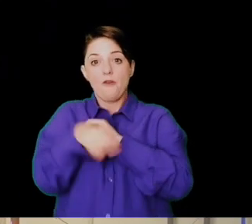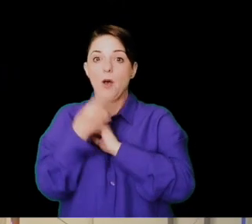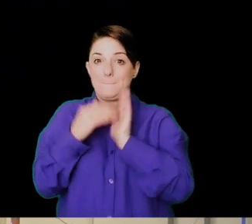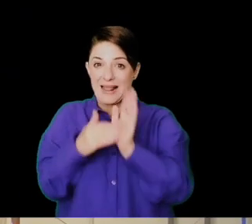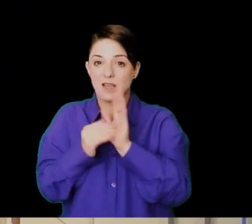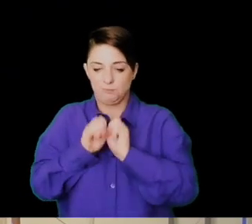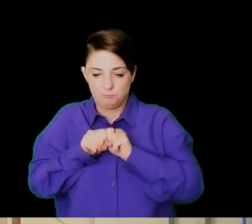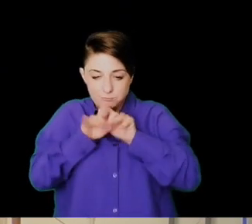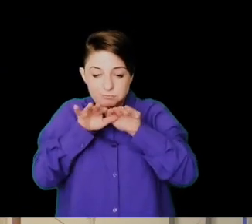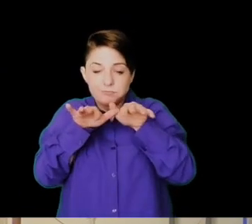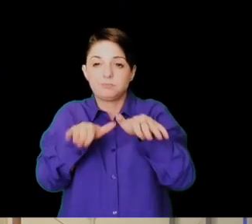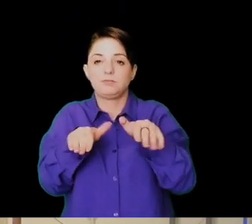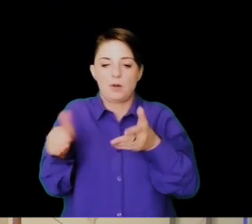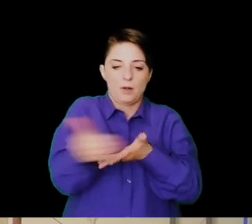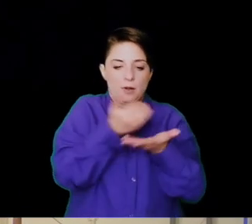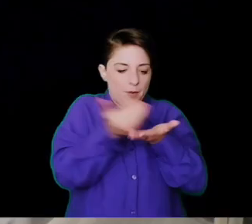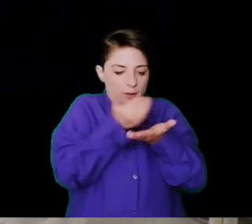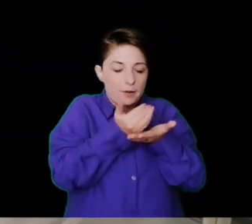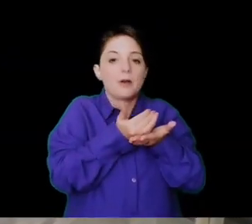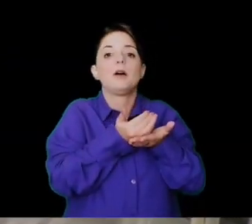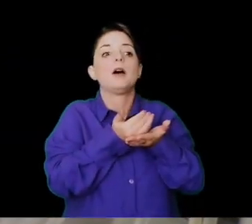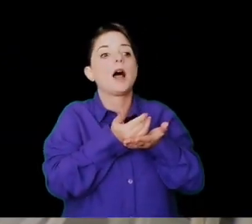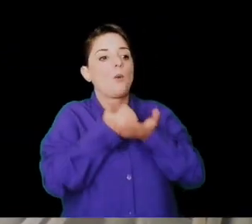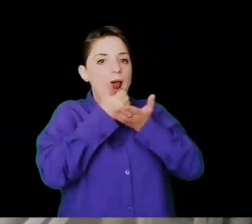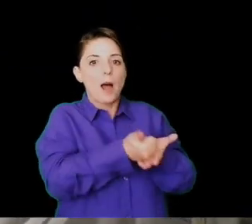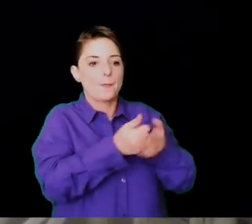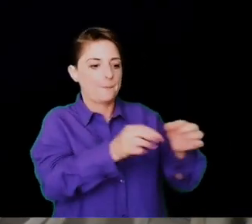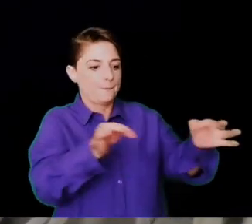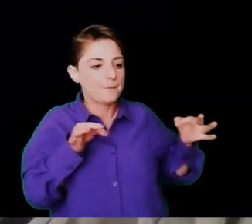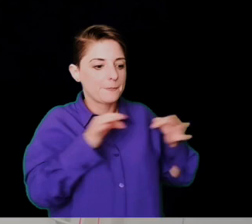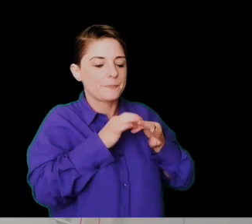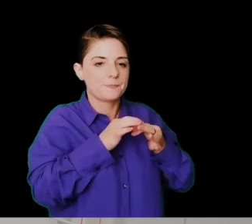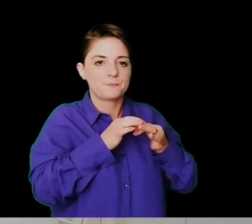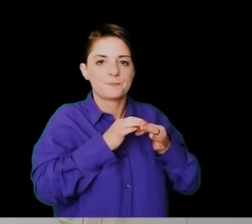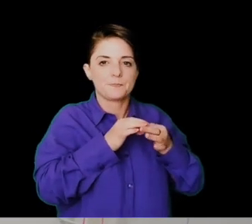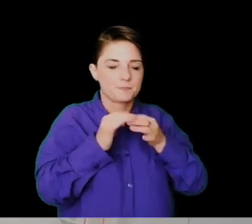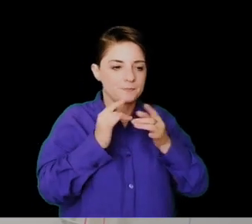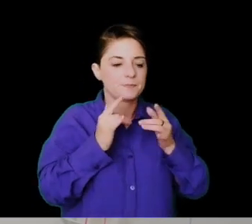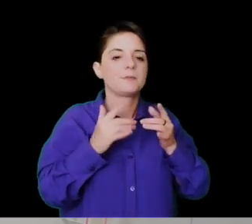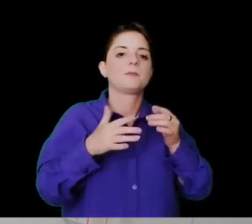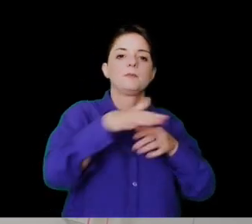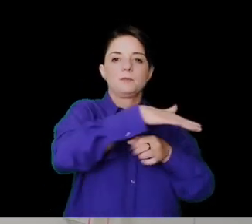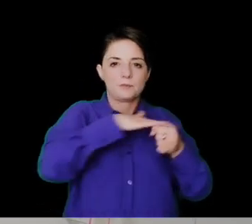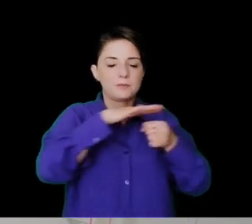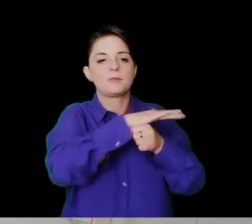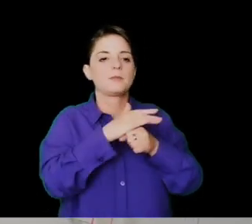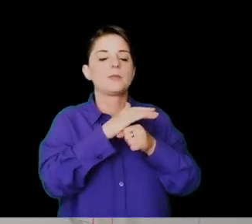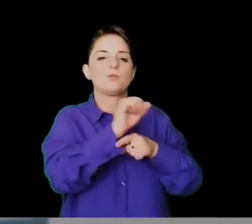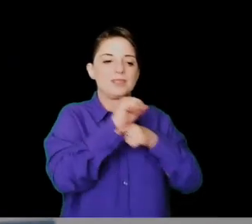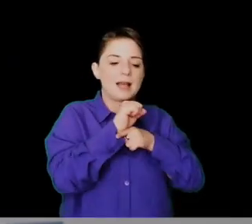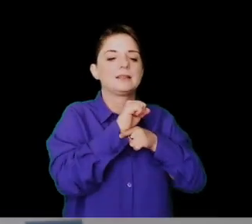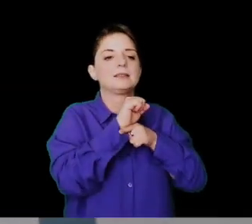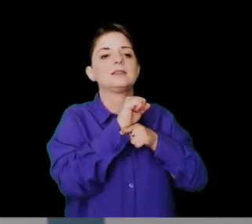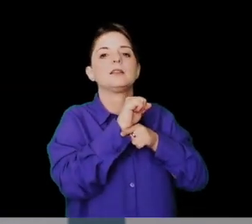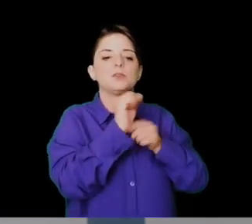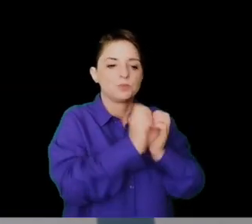produce over 1 million offspring. The hatchery aims to help as many as possible to reach maturity. The larval room protects the